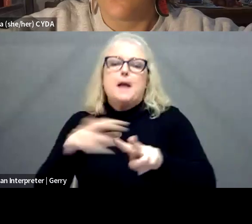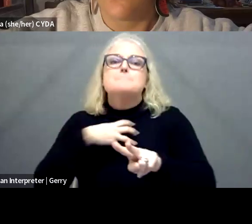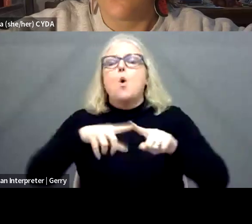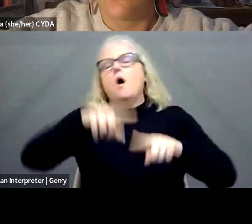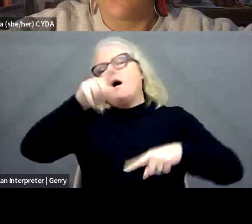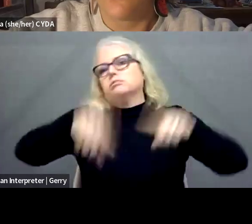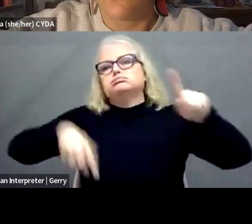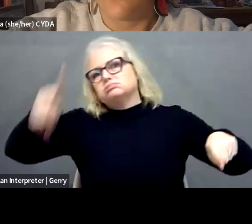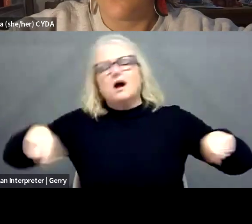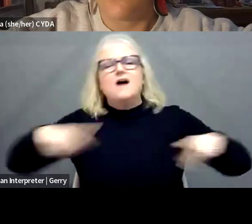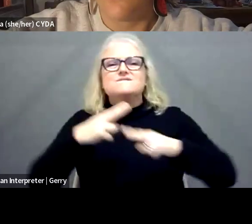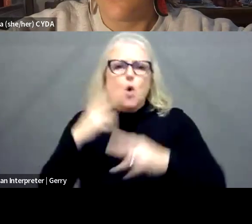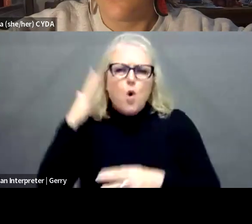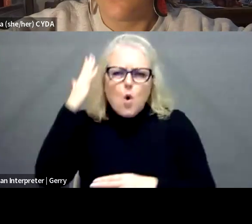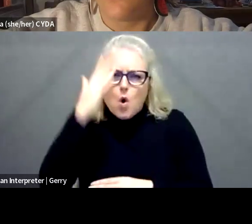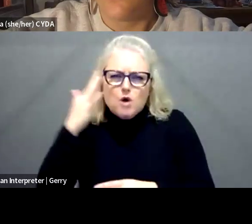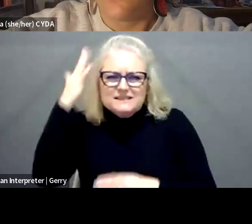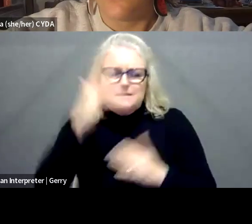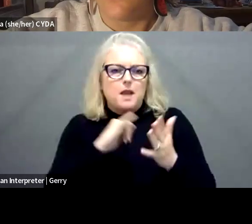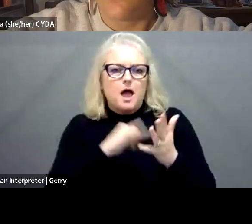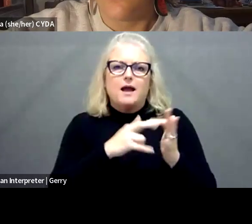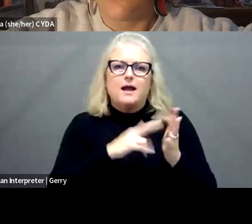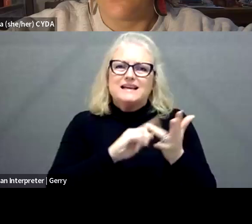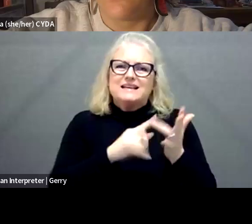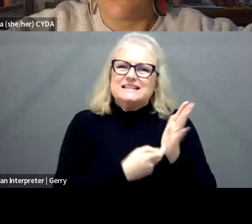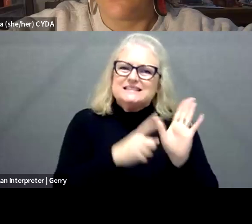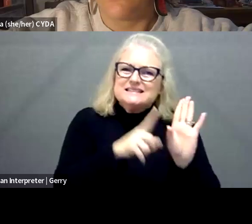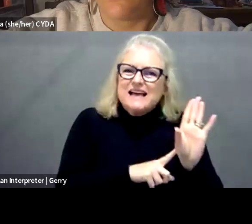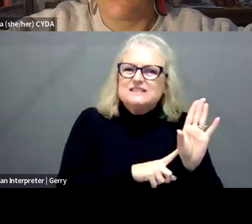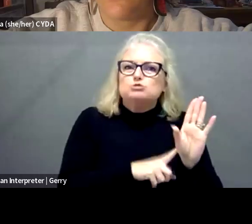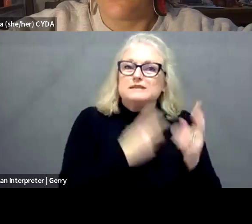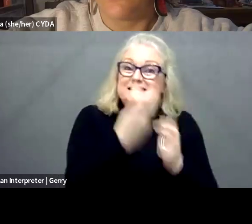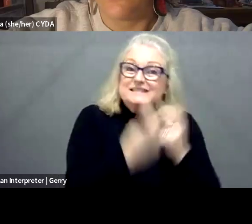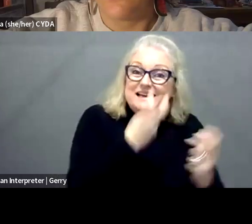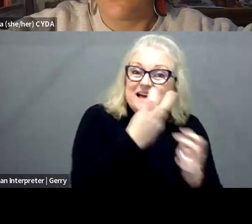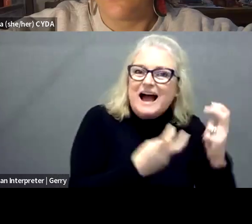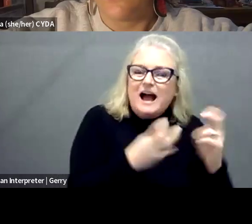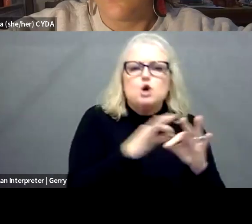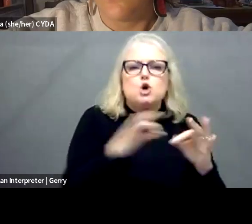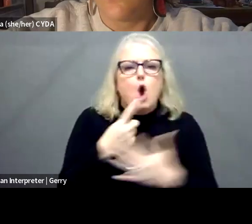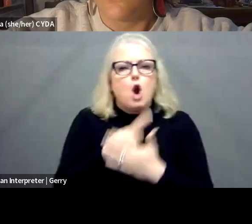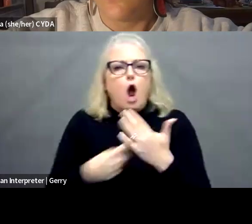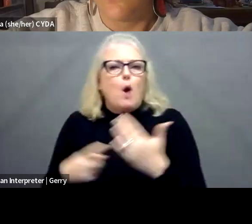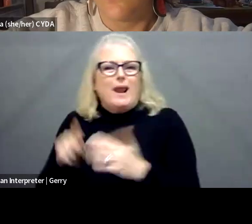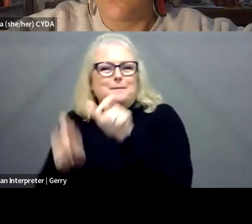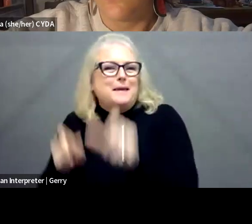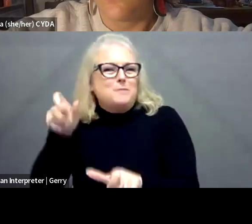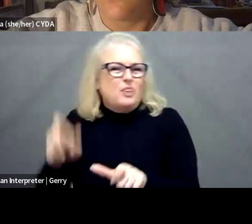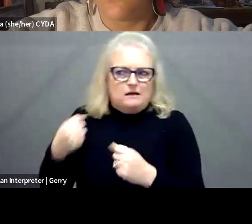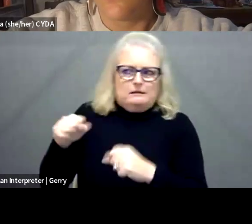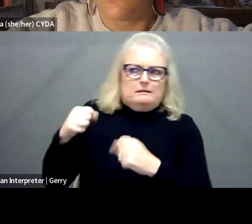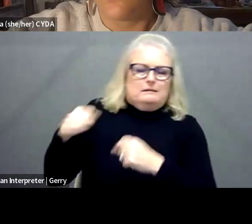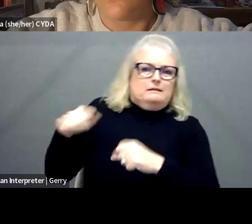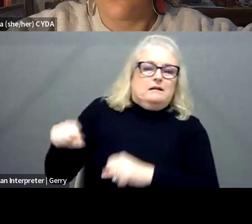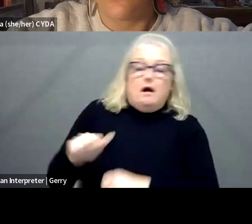books, such as including sensory seekers instead of just sensory avoiders? Chloe speaking. That's